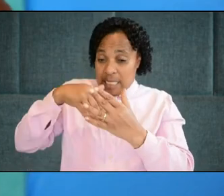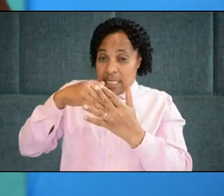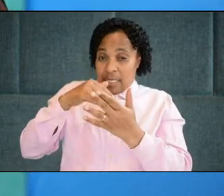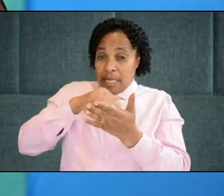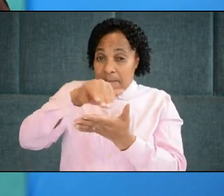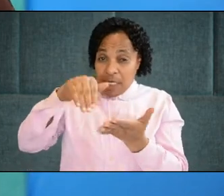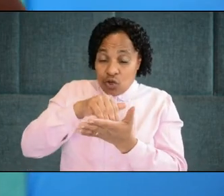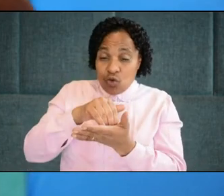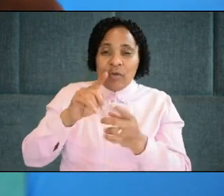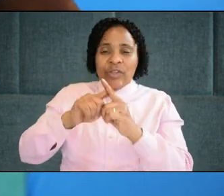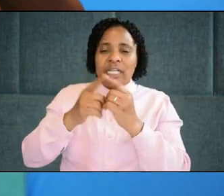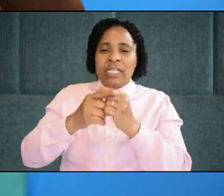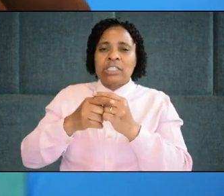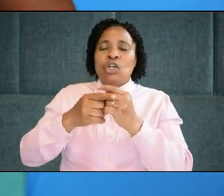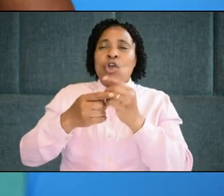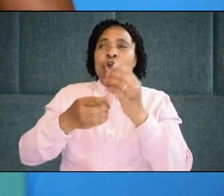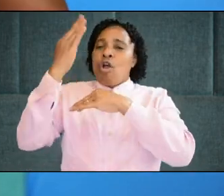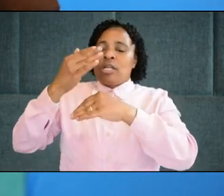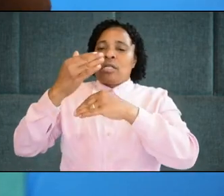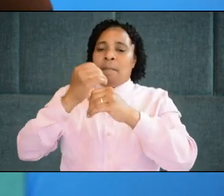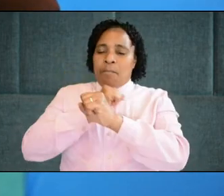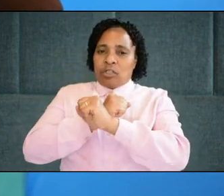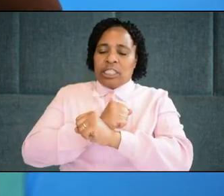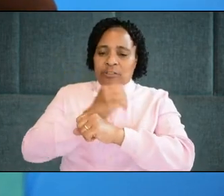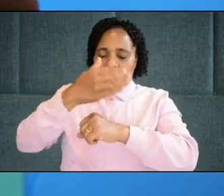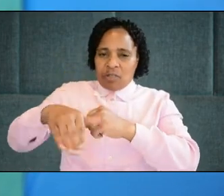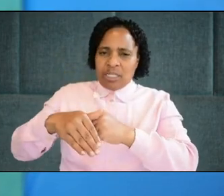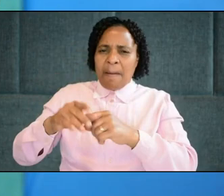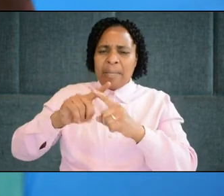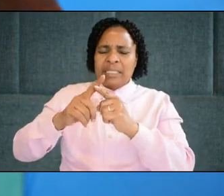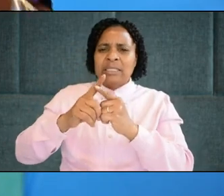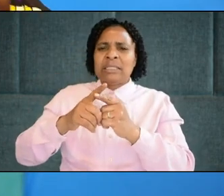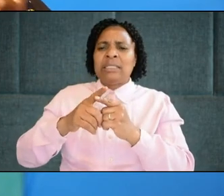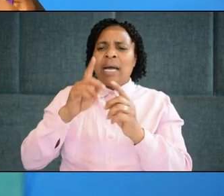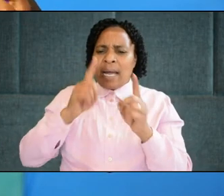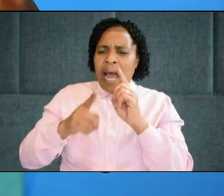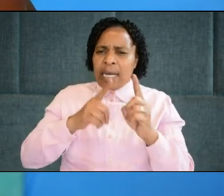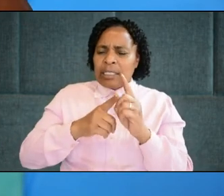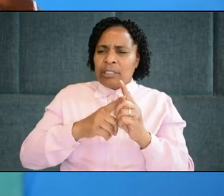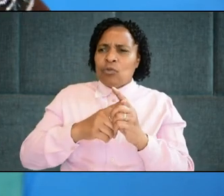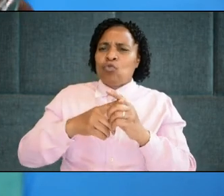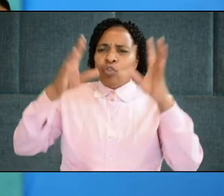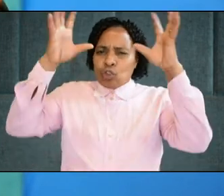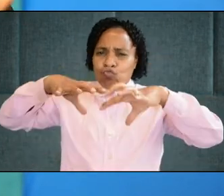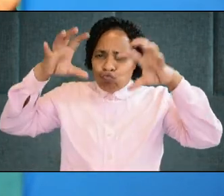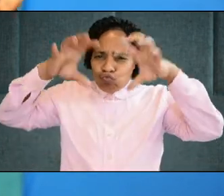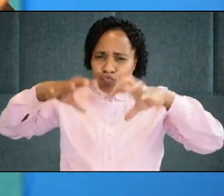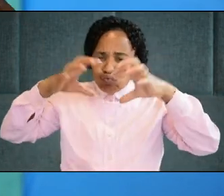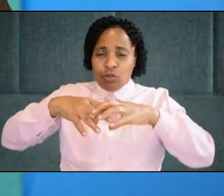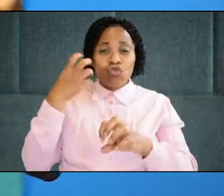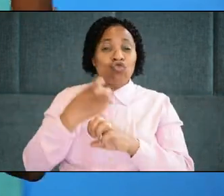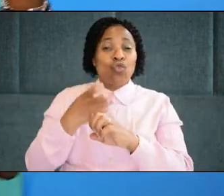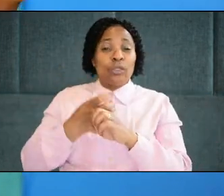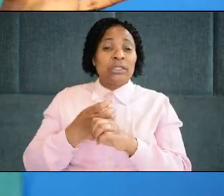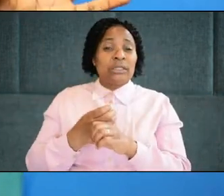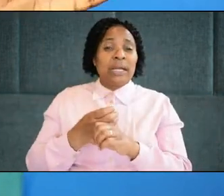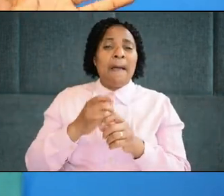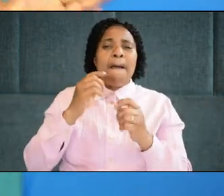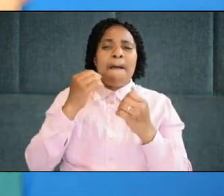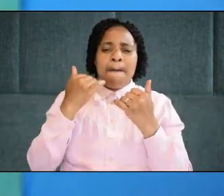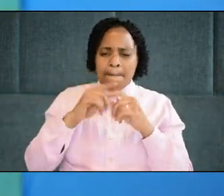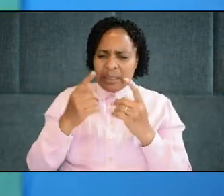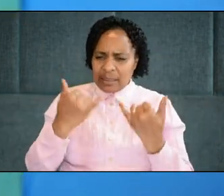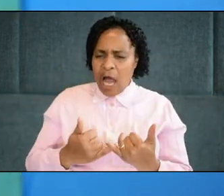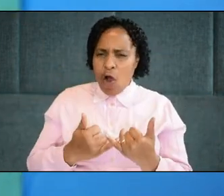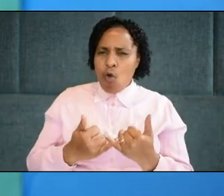but when they're running to, they're running towards hailstones. Mm. So they can't run back, they can't run forward. So here, human